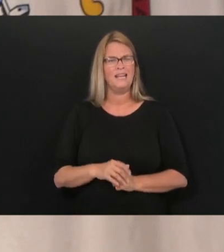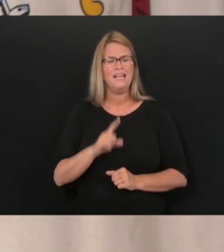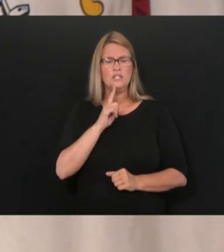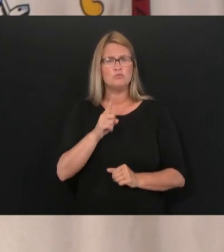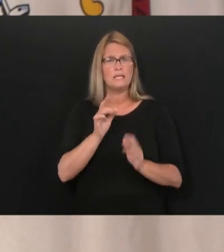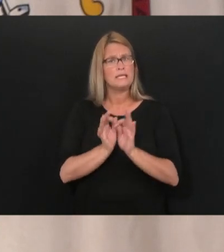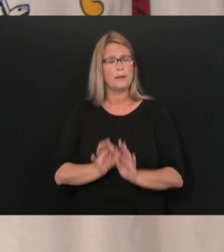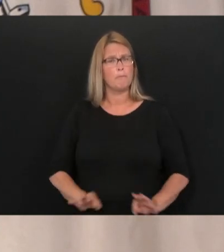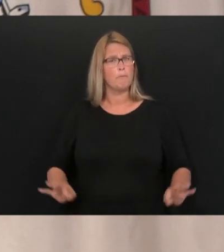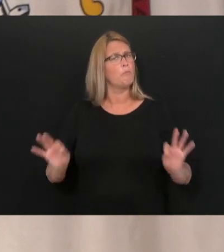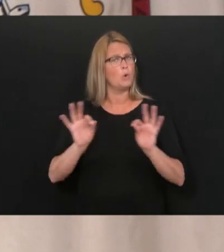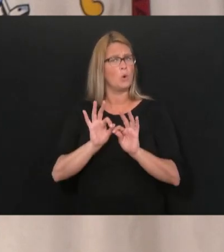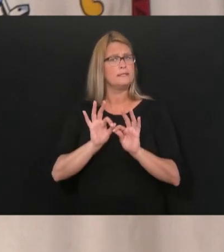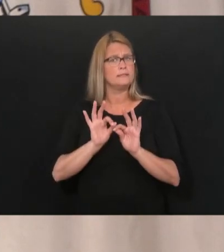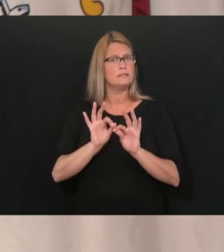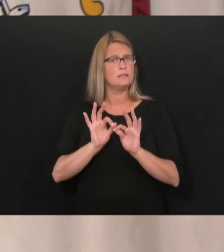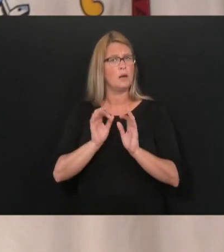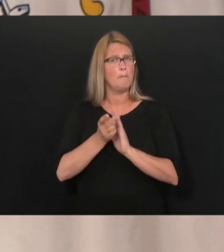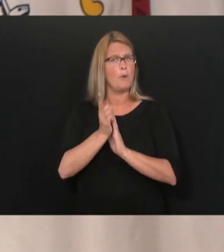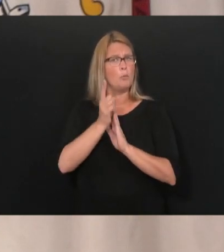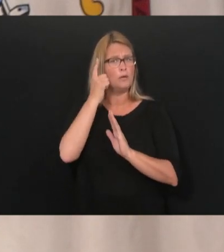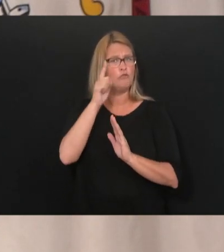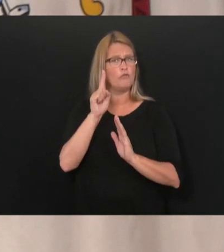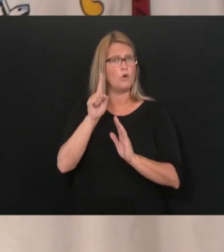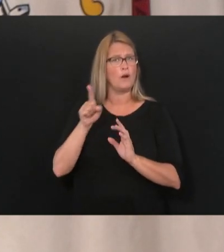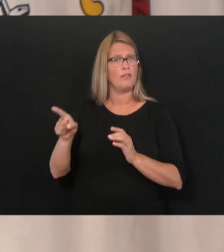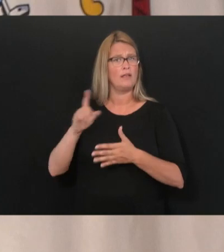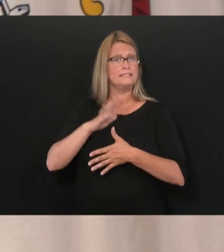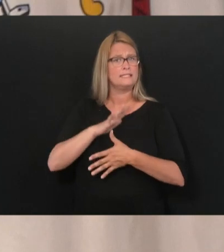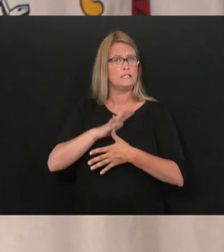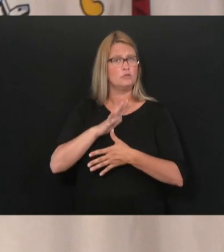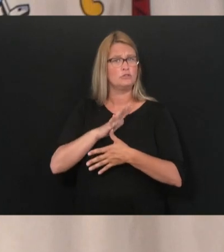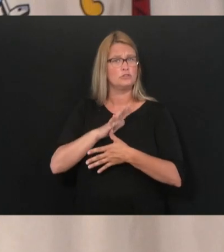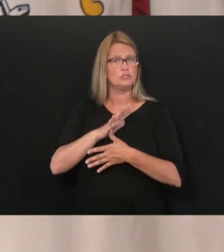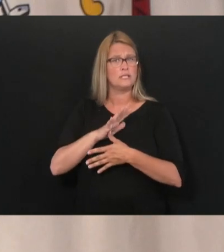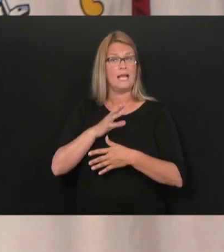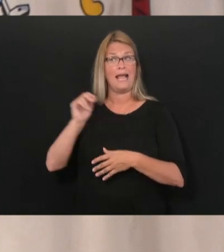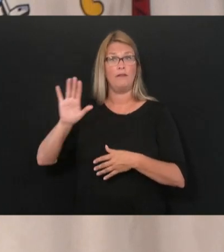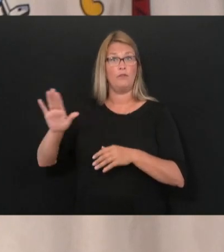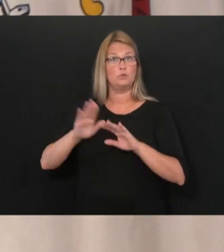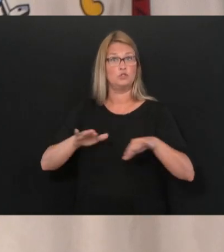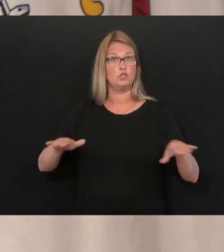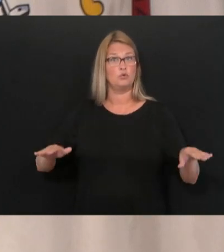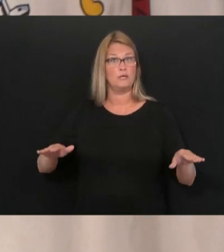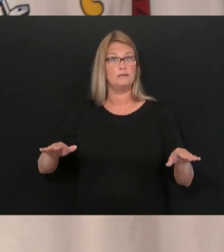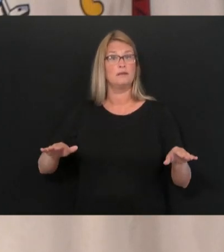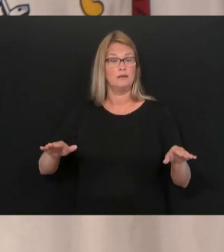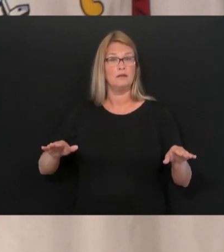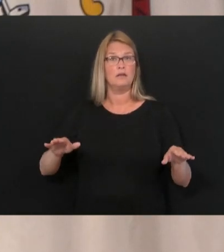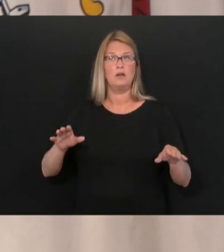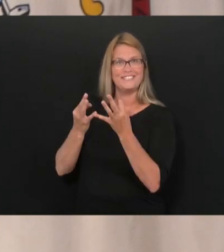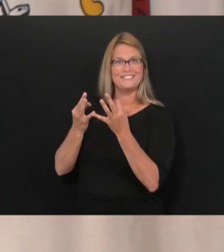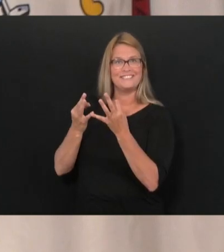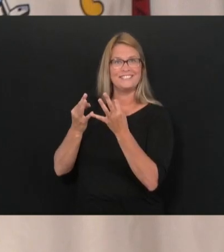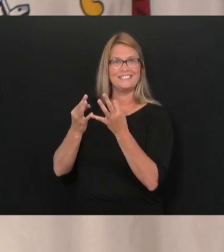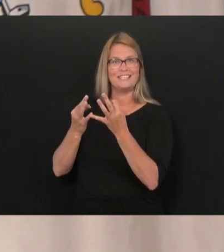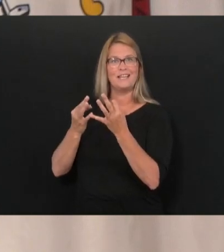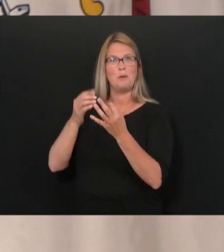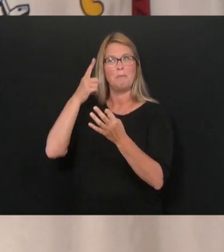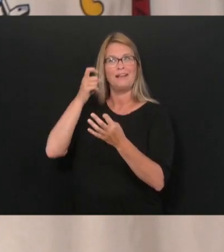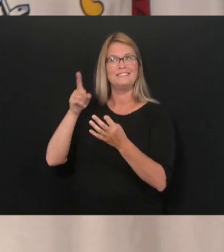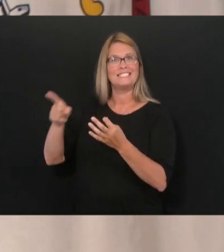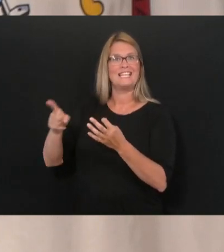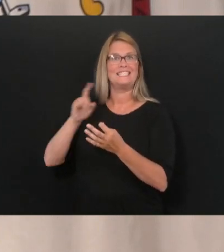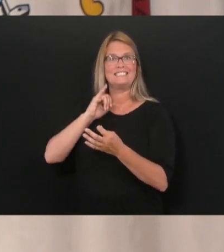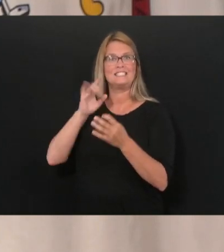important and very important moment for these children, along with all of their families. Accomplishment